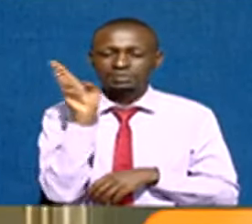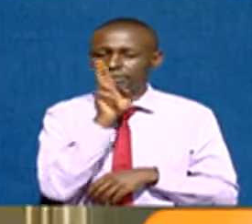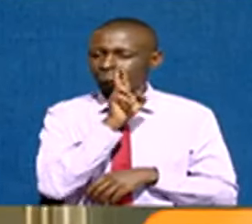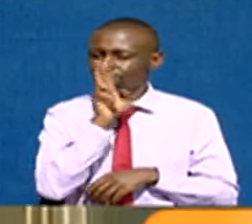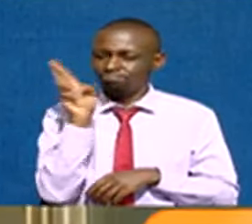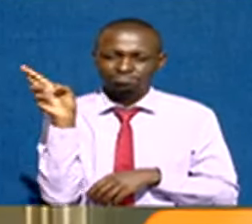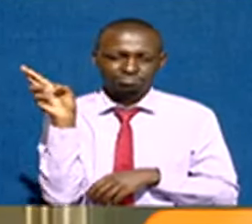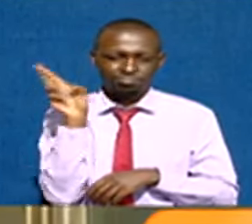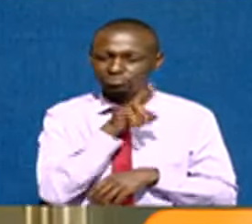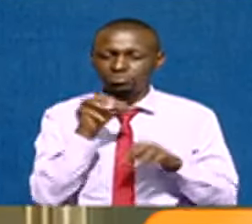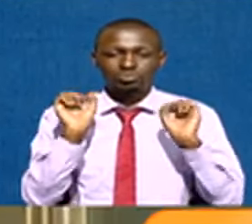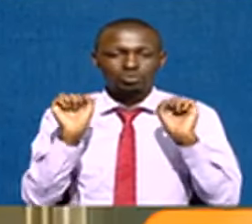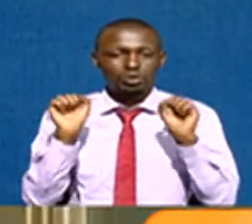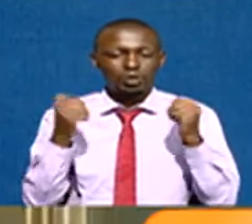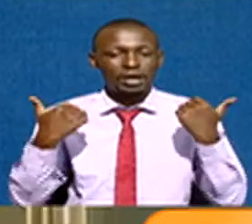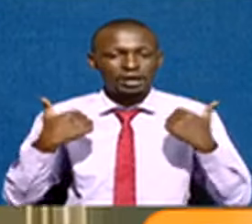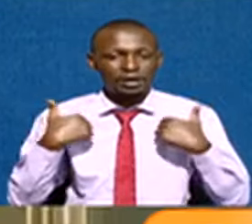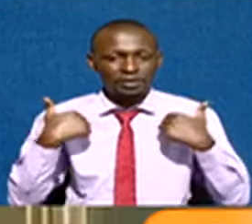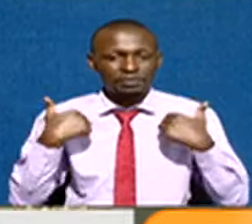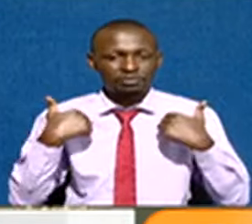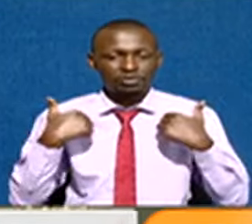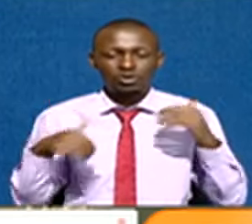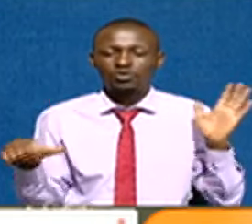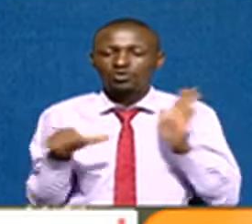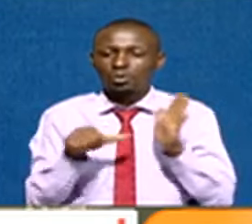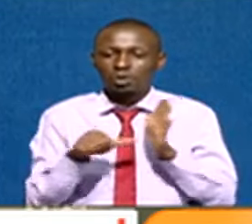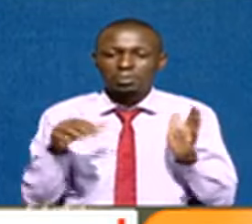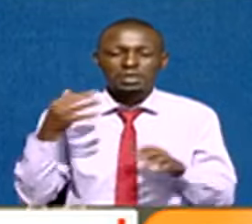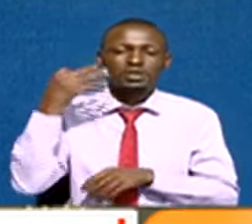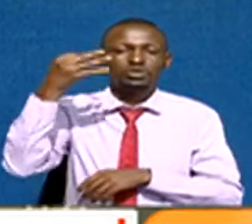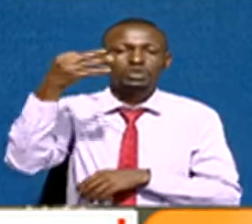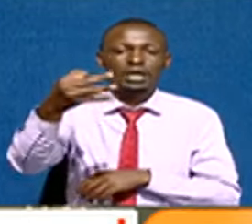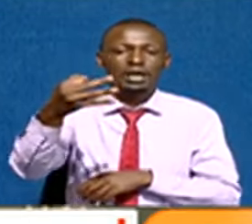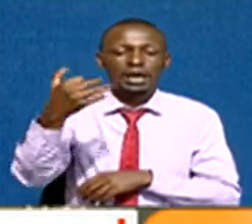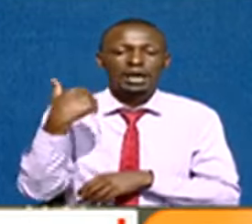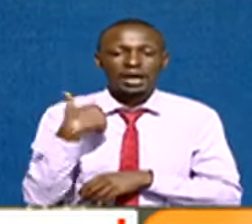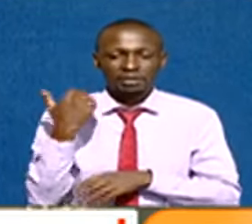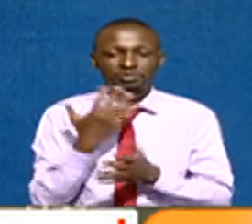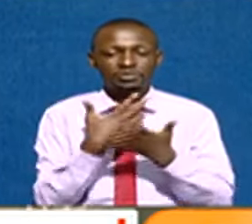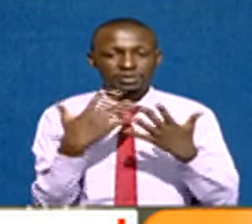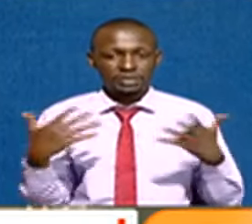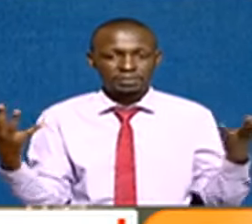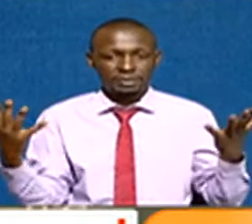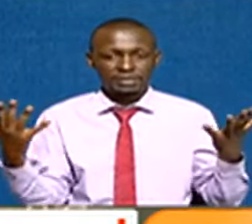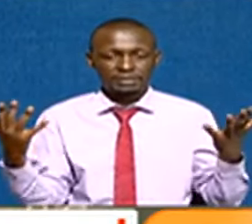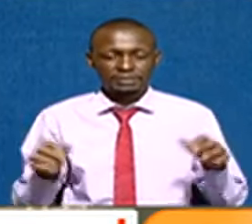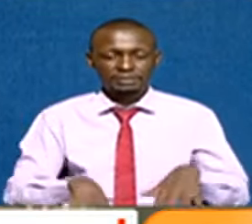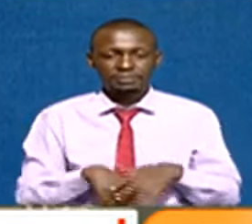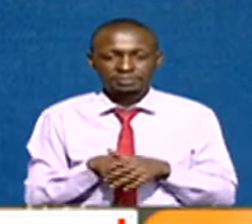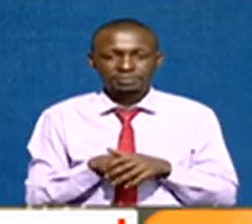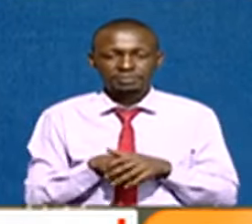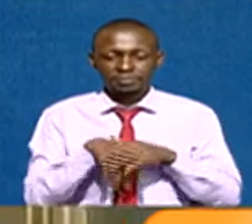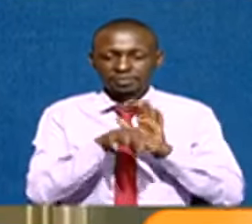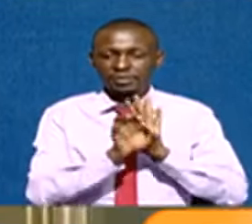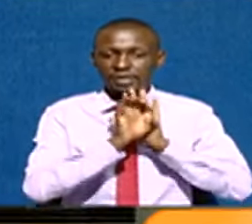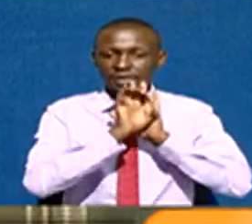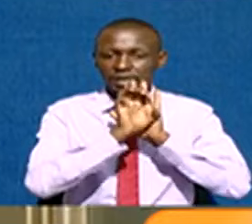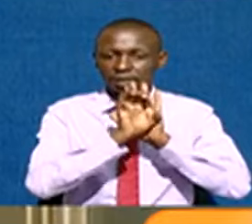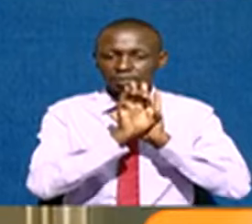to a lot of future problems, because you're having an asset which is like